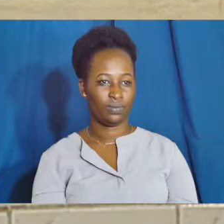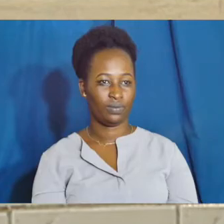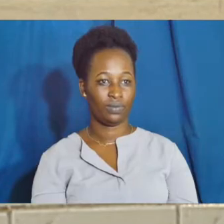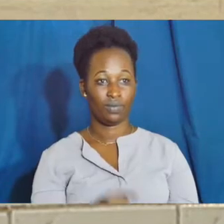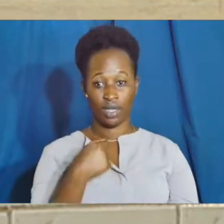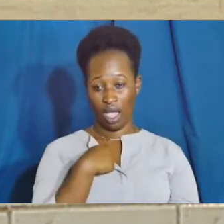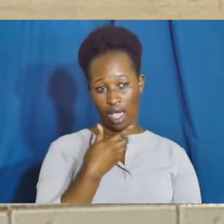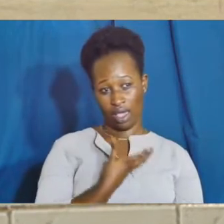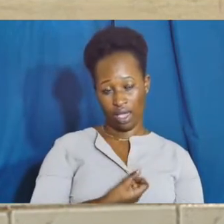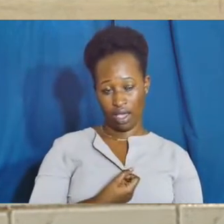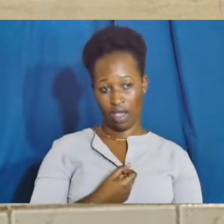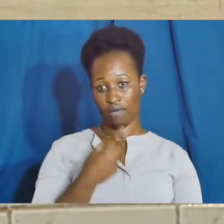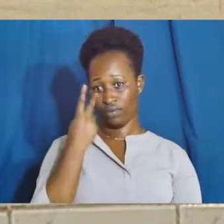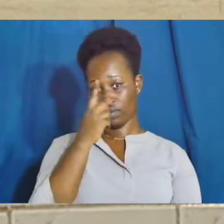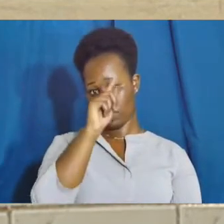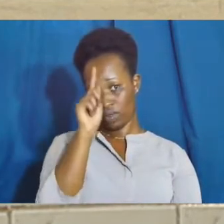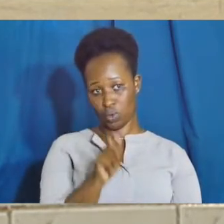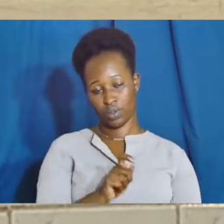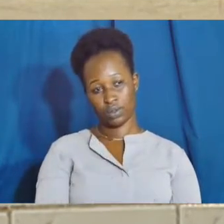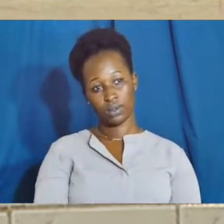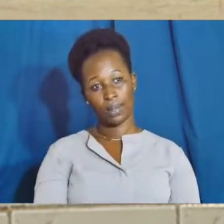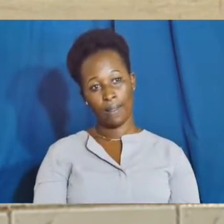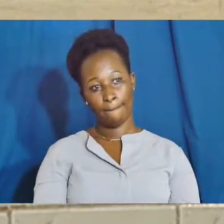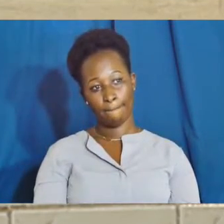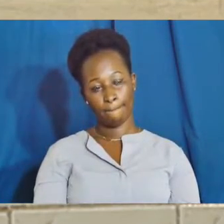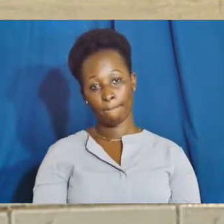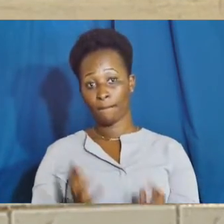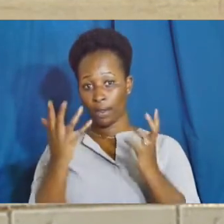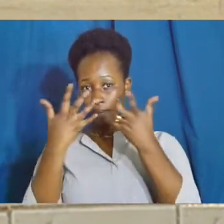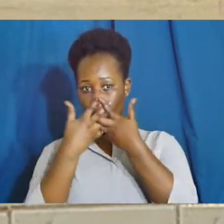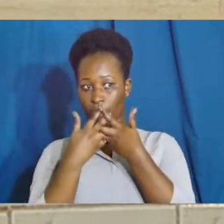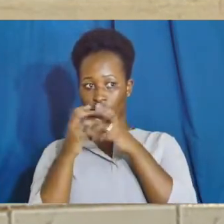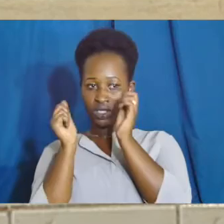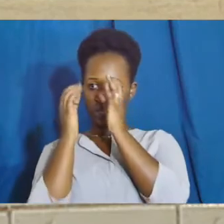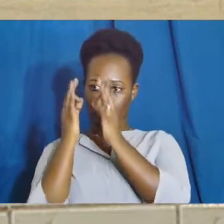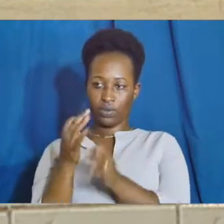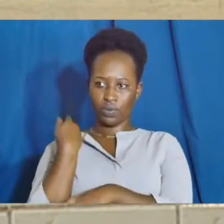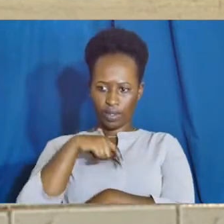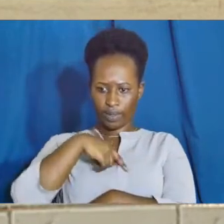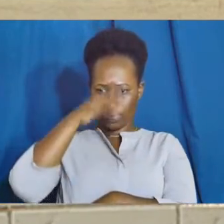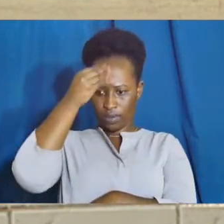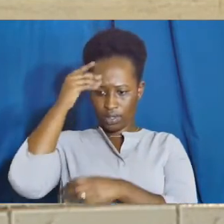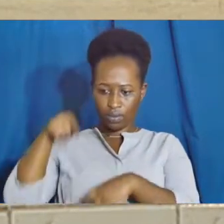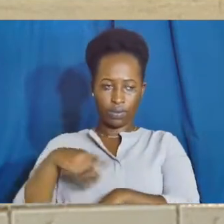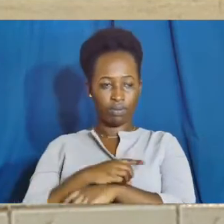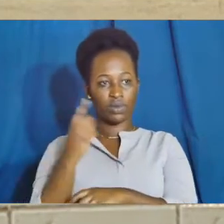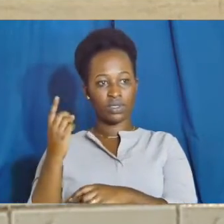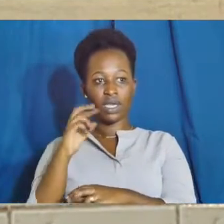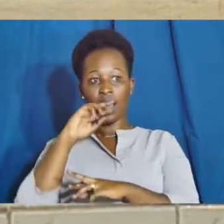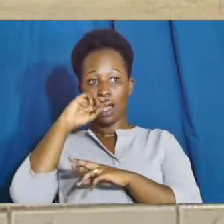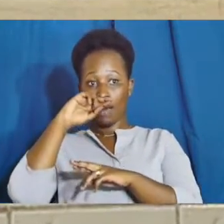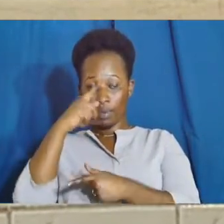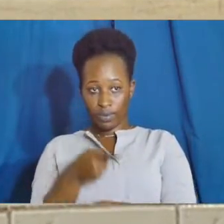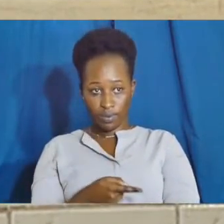I have 2 questions related with the content we have learned today. Answer